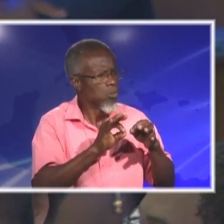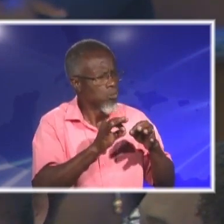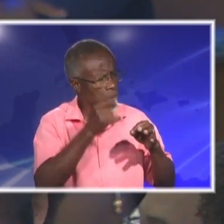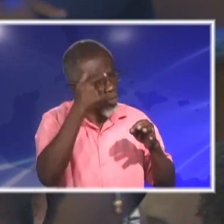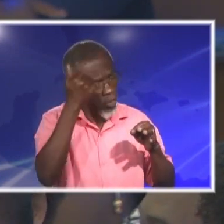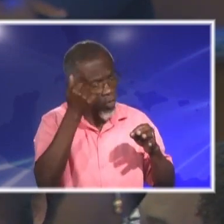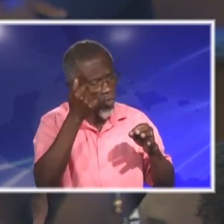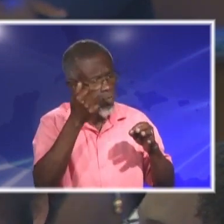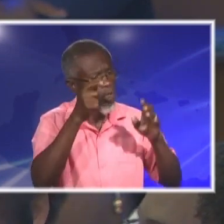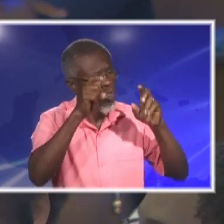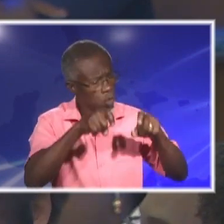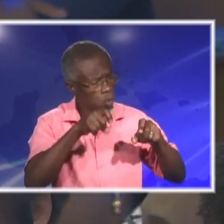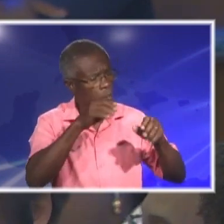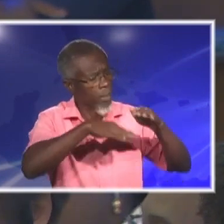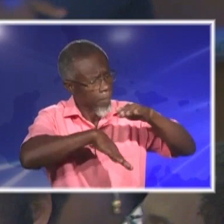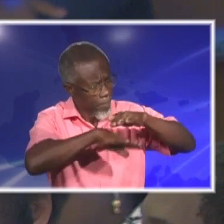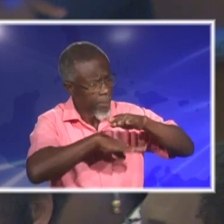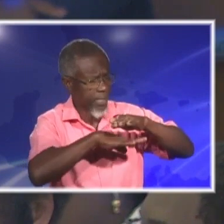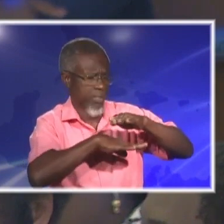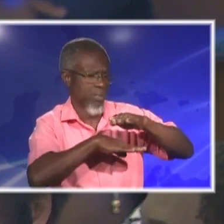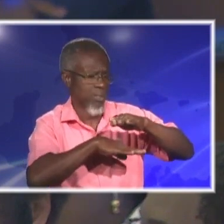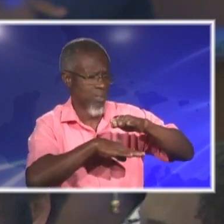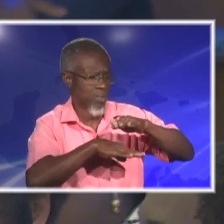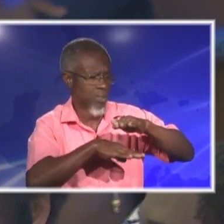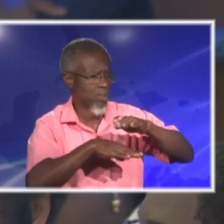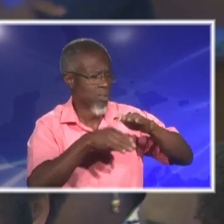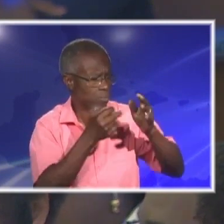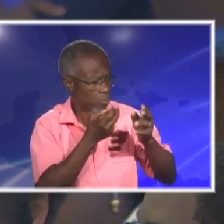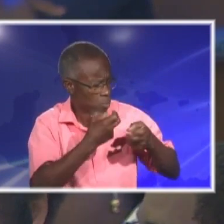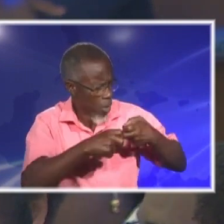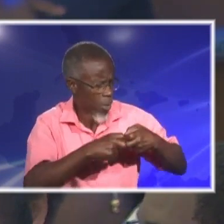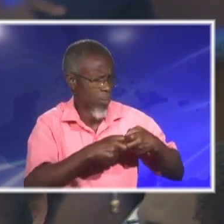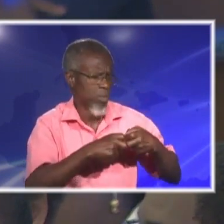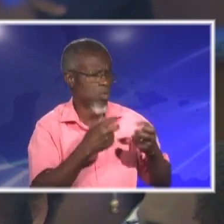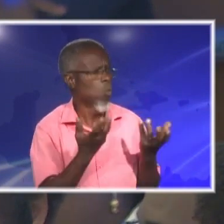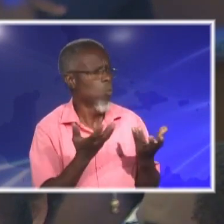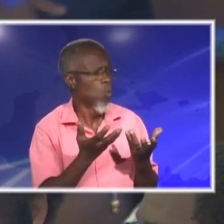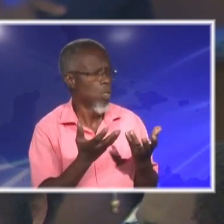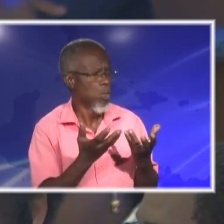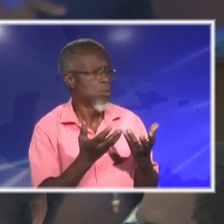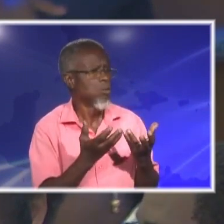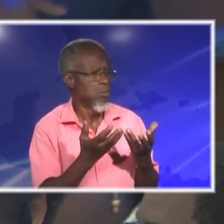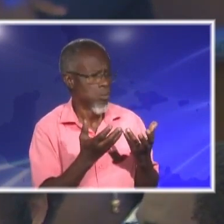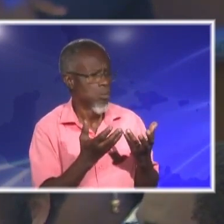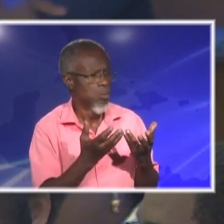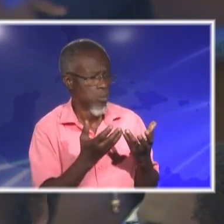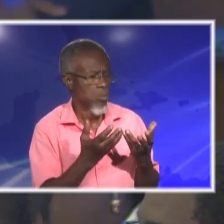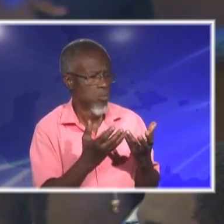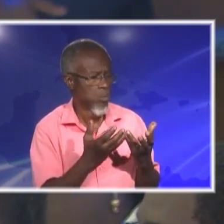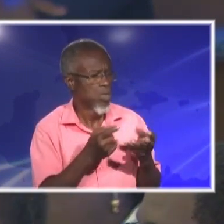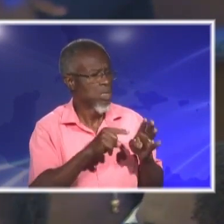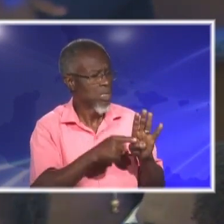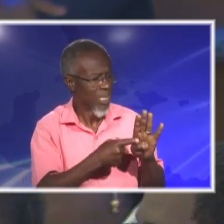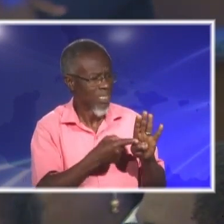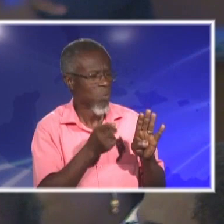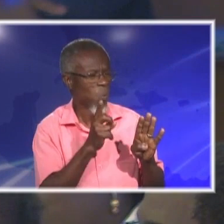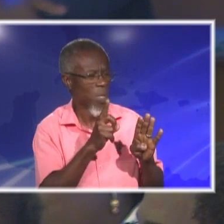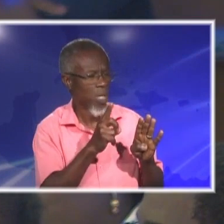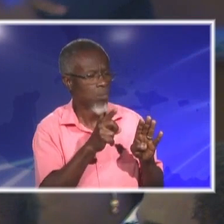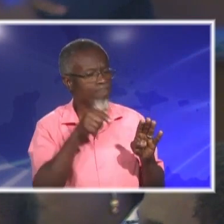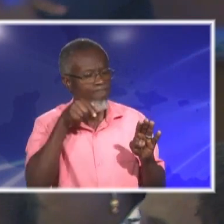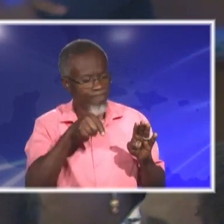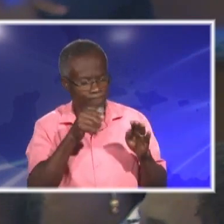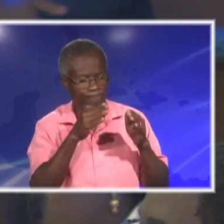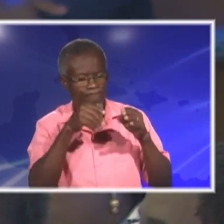and we keep using the term root cause, the root cause of some of our worst violent crime starts in the home.